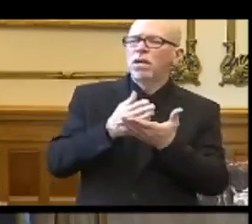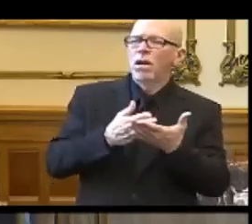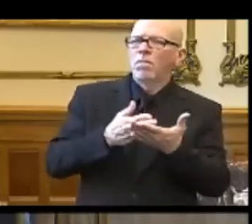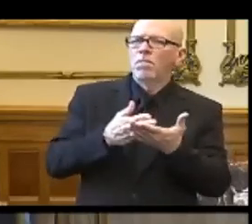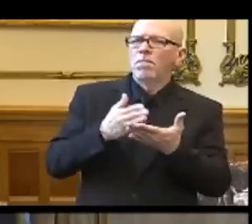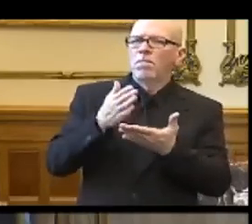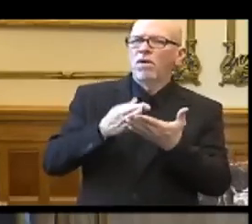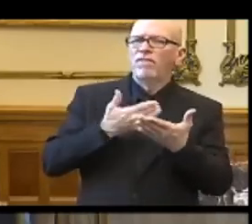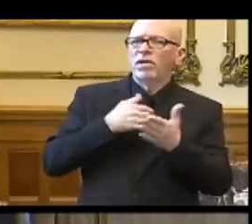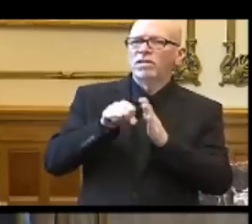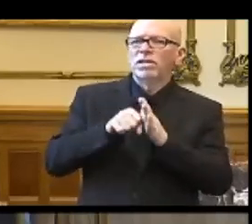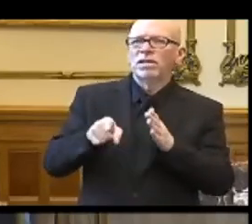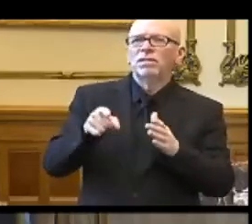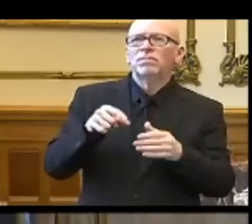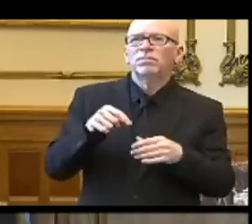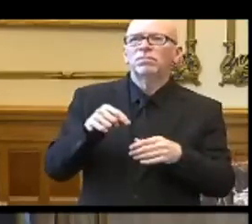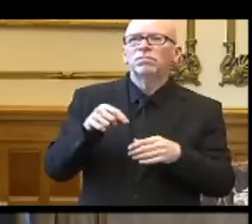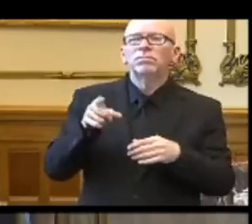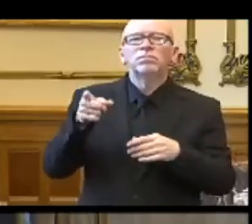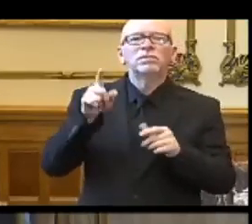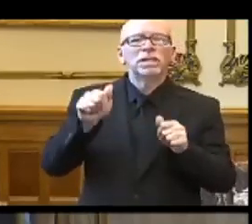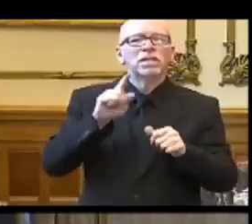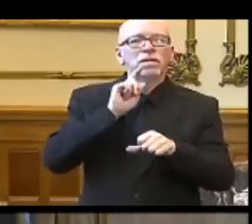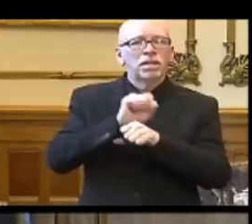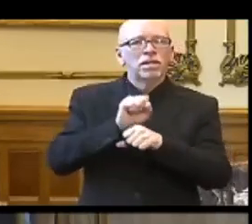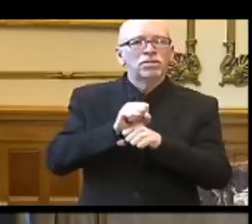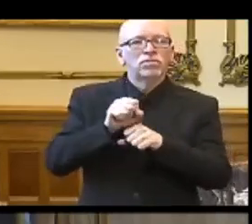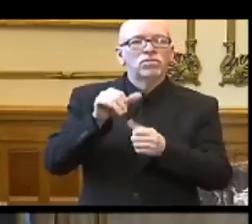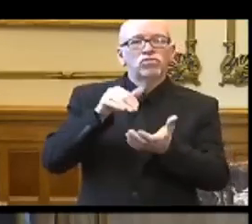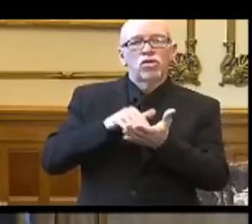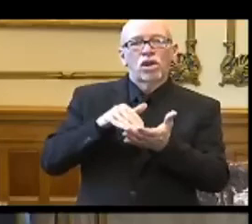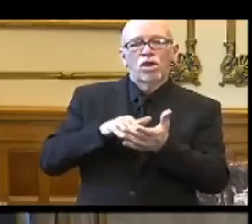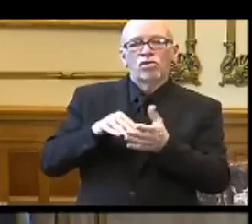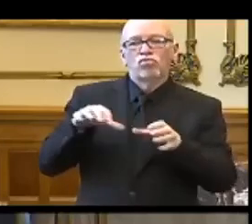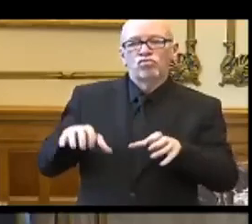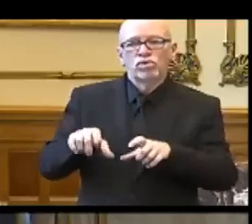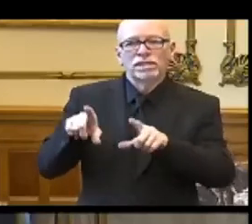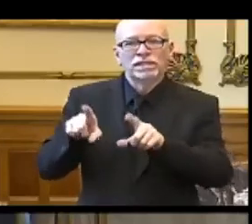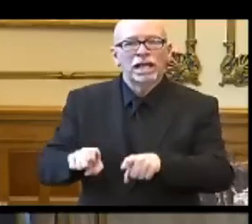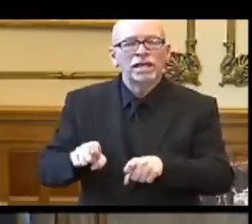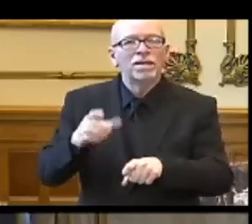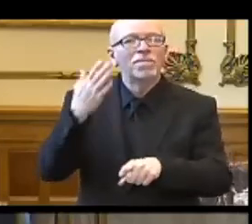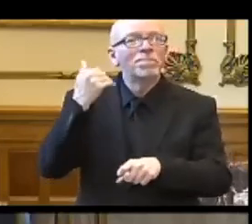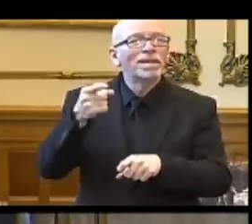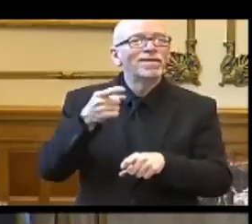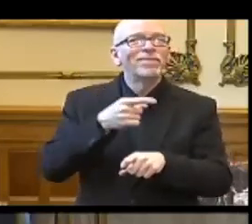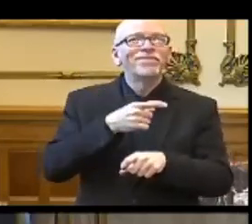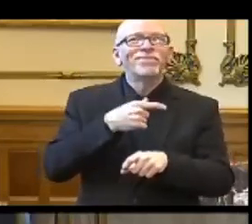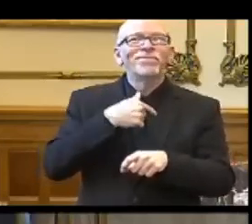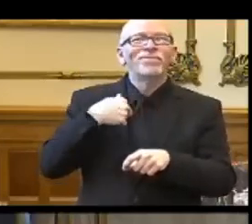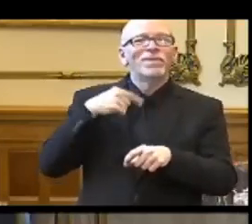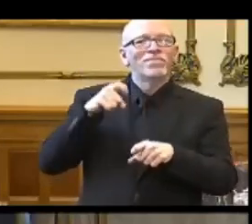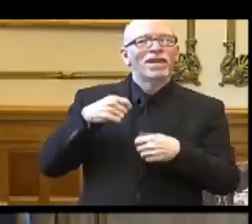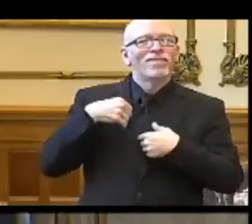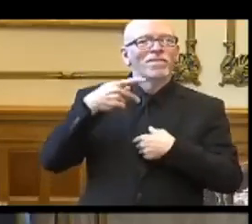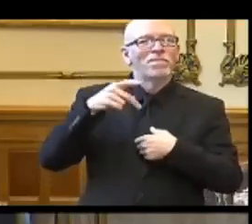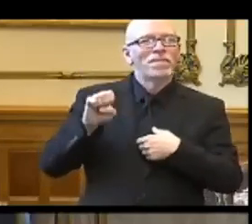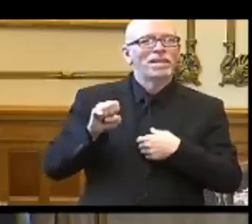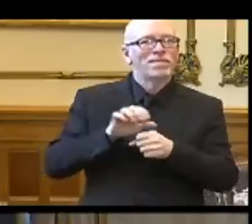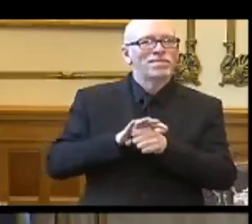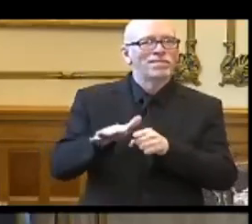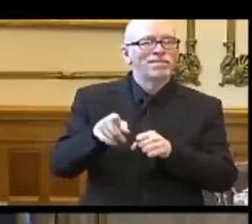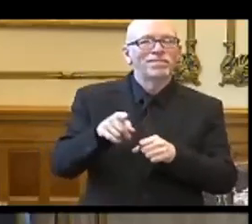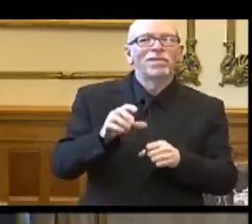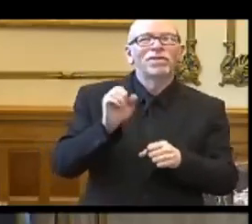our state might be the ability to actually go in and have that provider do the test because of the need for having the PPE. So